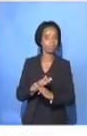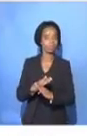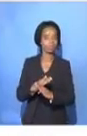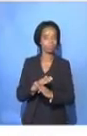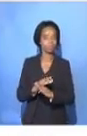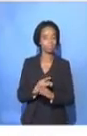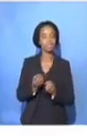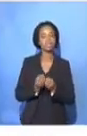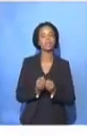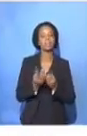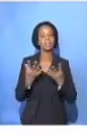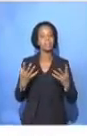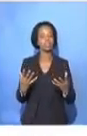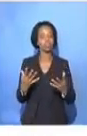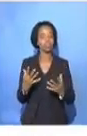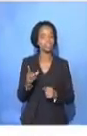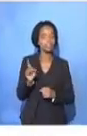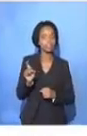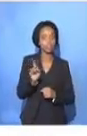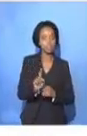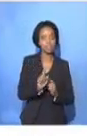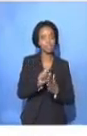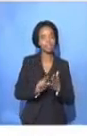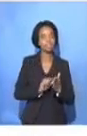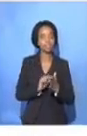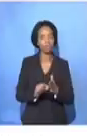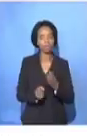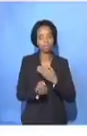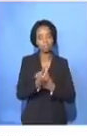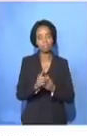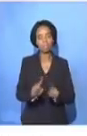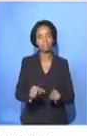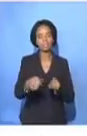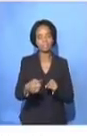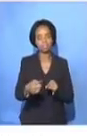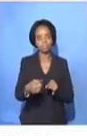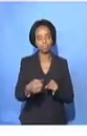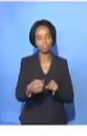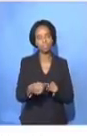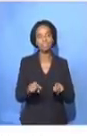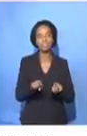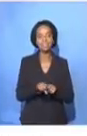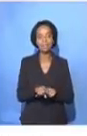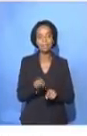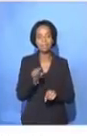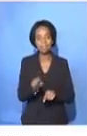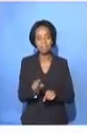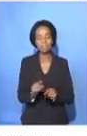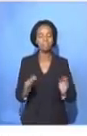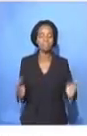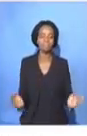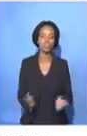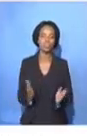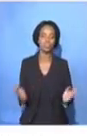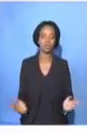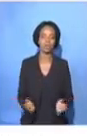aggravating the majority of electoral disputes, and it encouraged